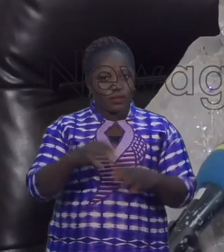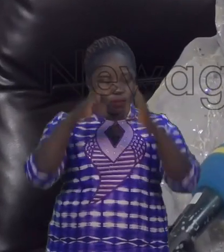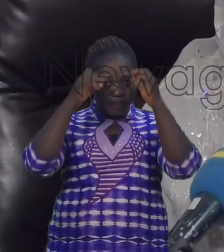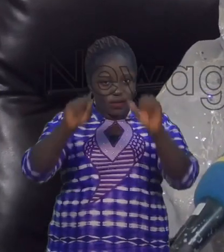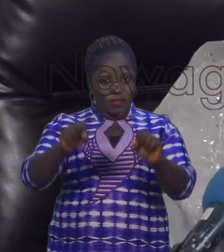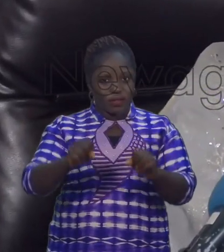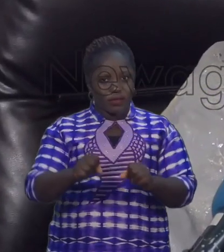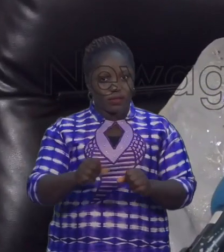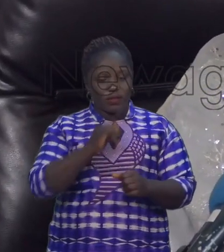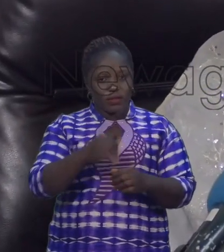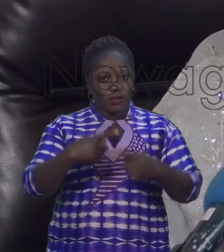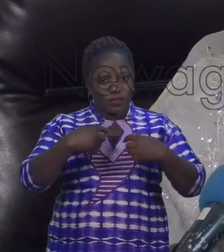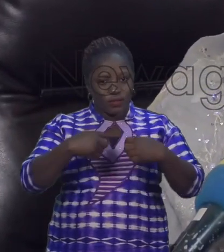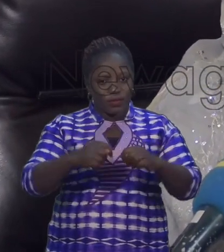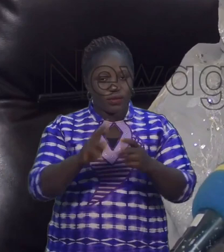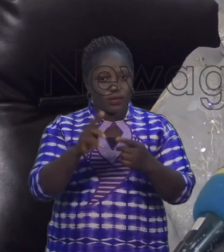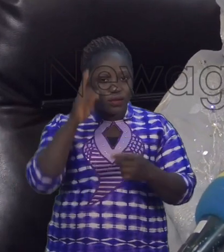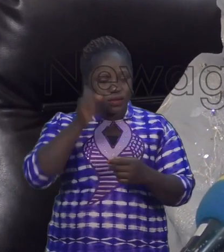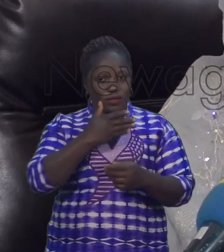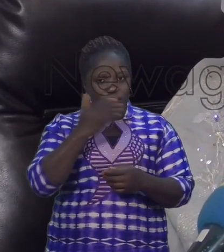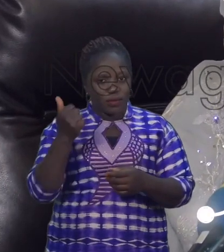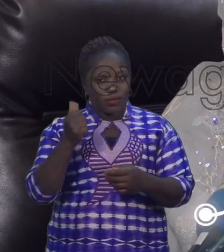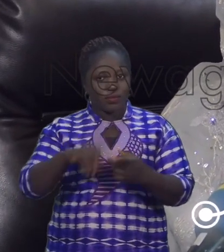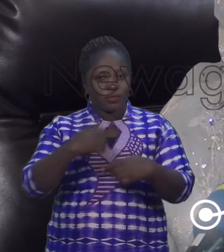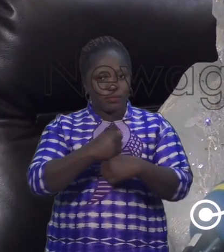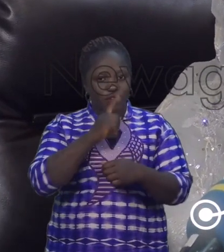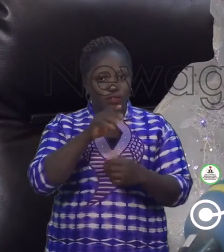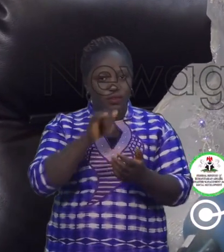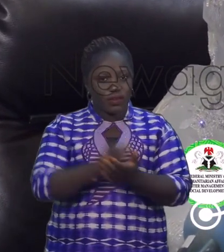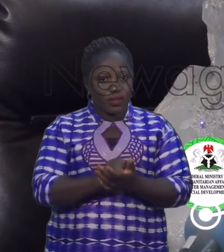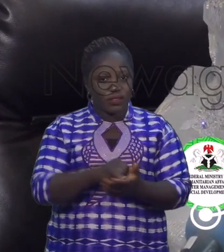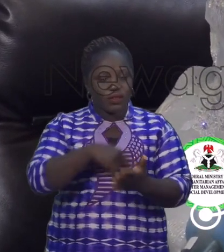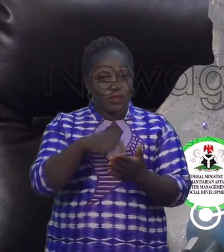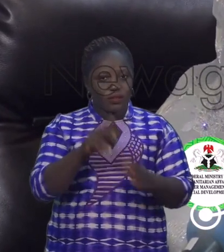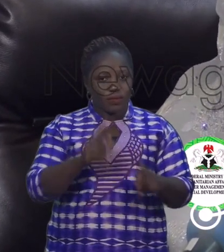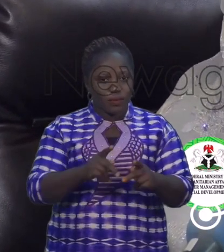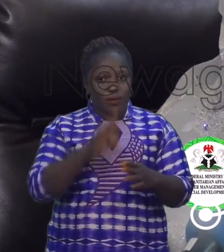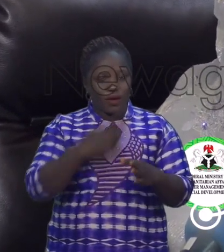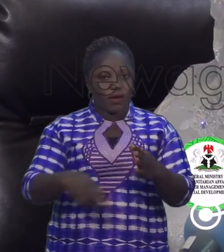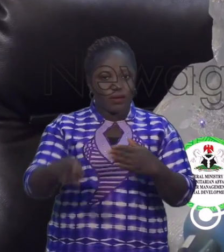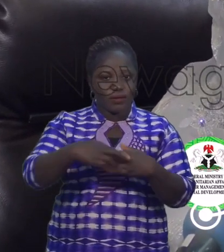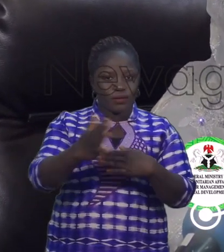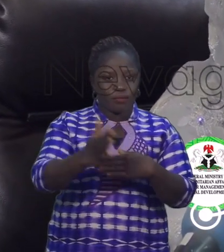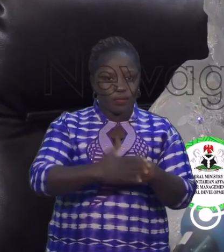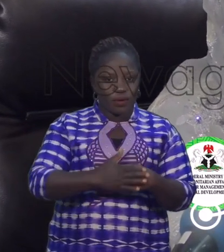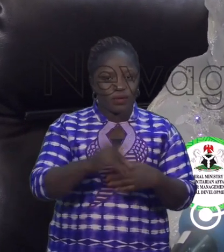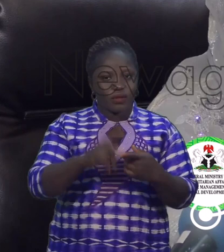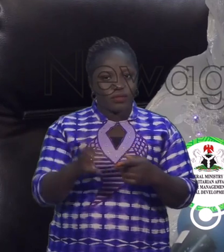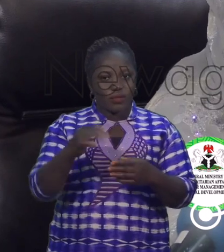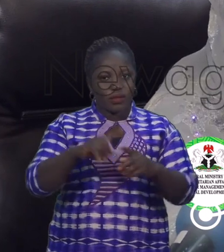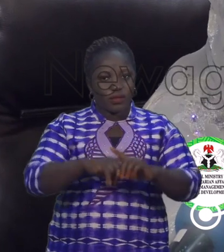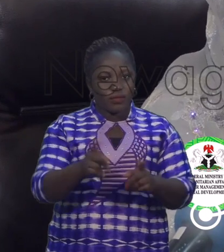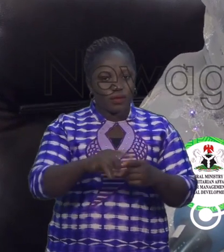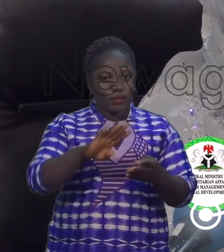President Muhammadu Buhari is also committed in ensuring that these people are returned back to their